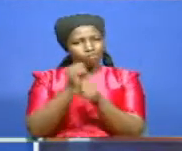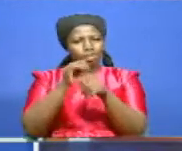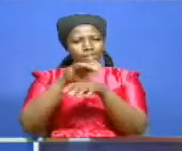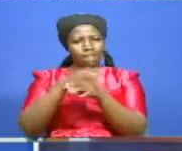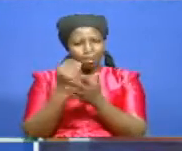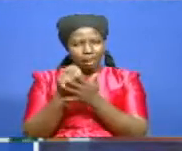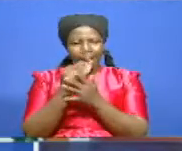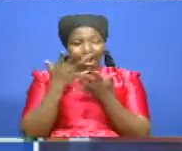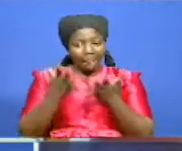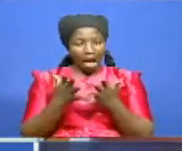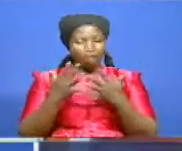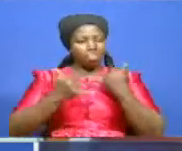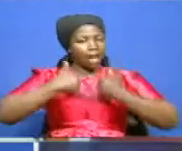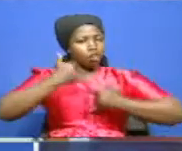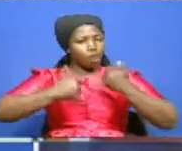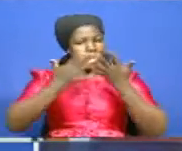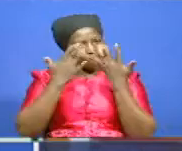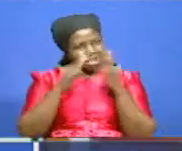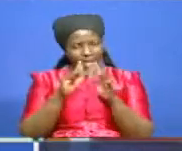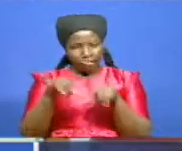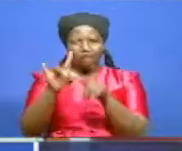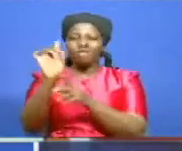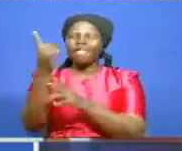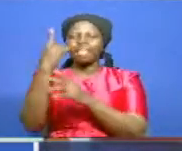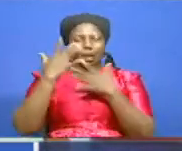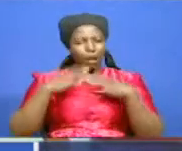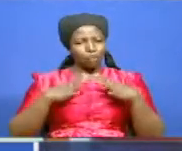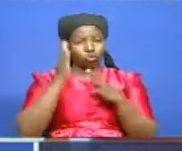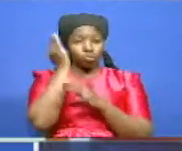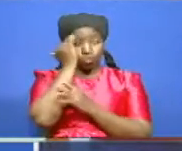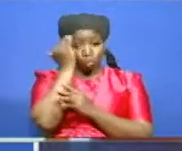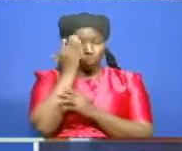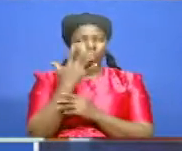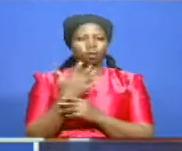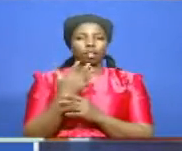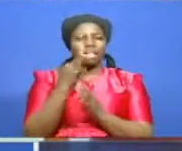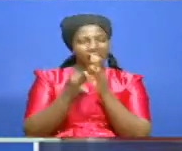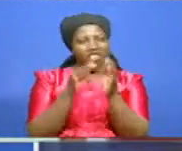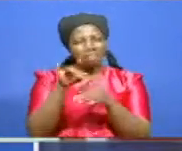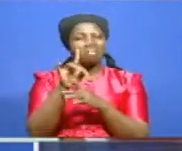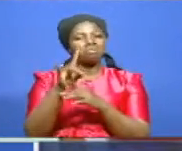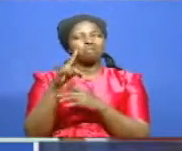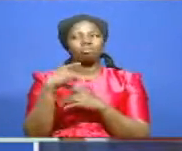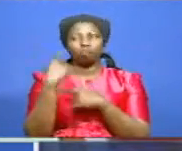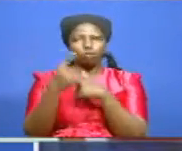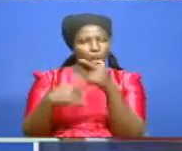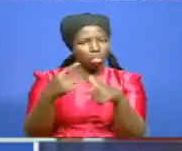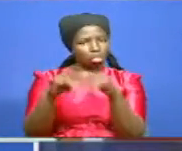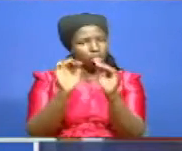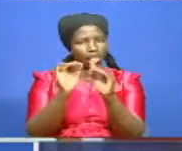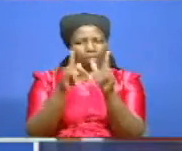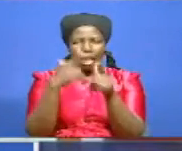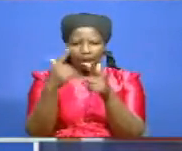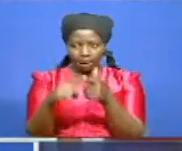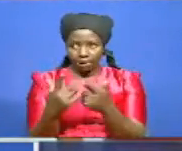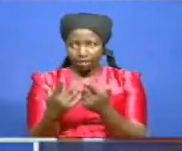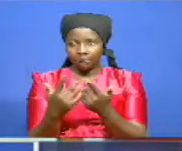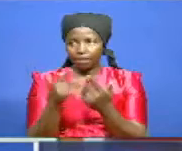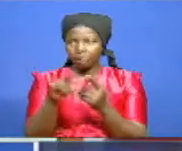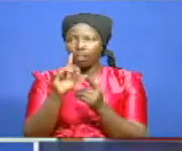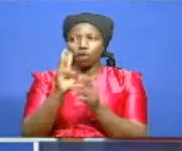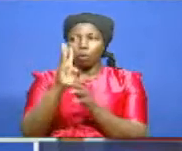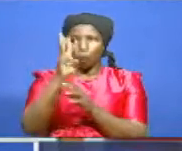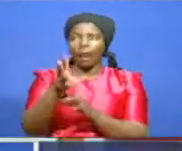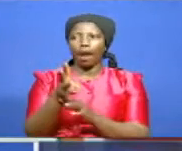honeymoon is over, they are the first to know. But should they not move on, they will,